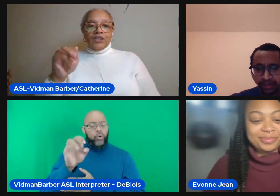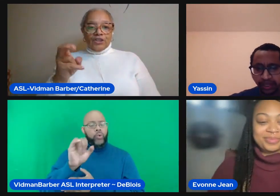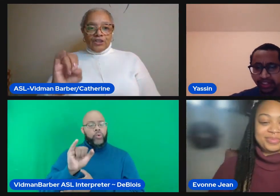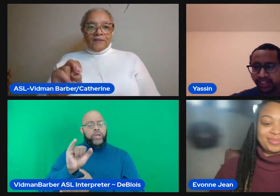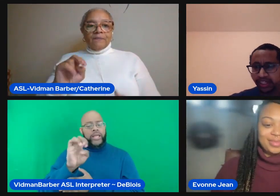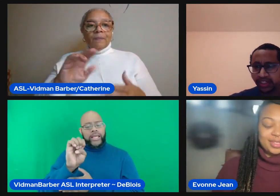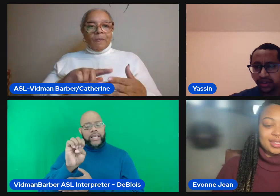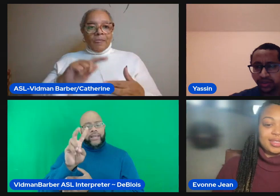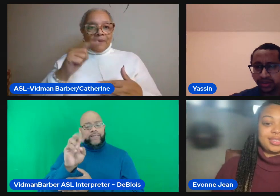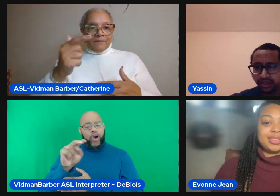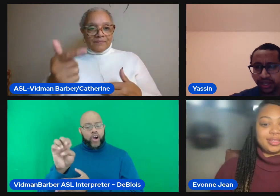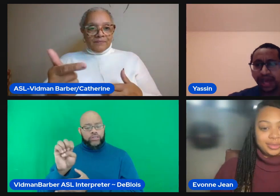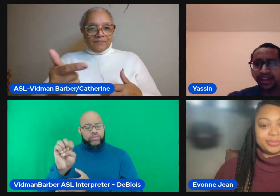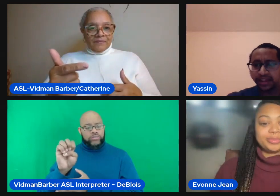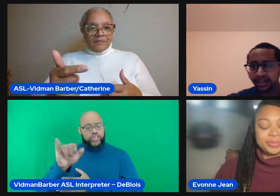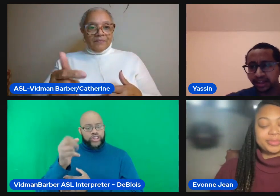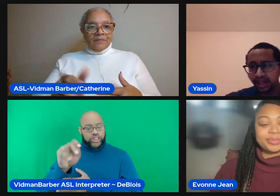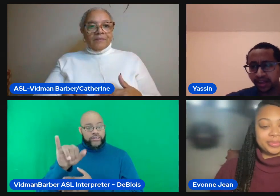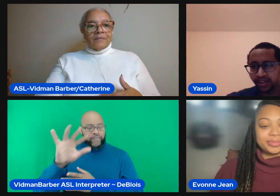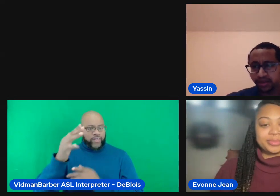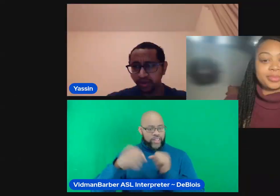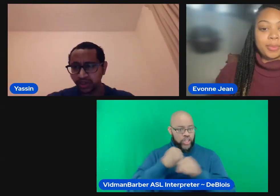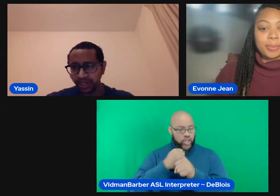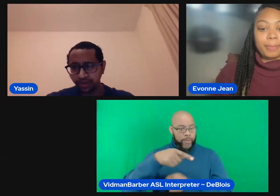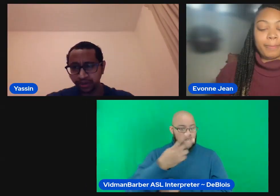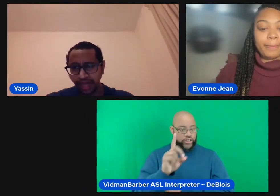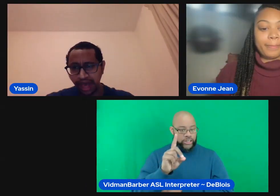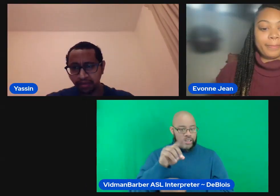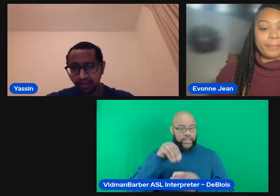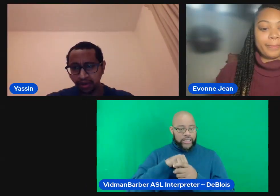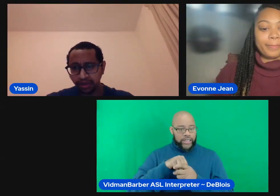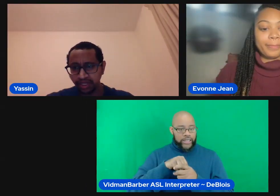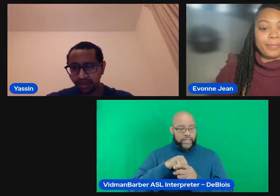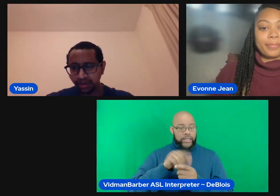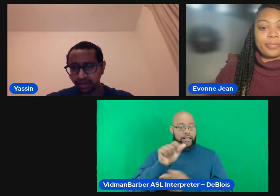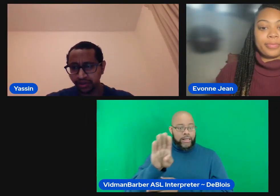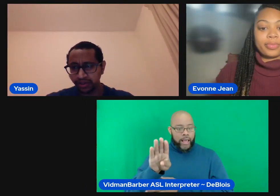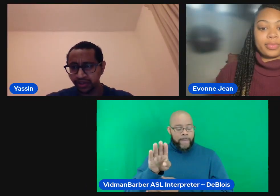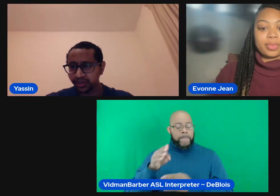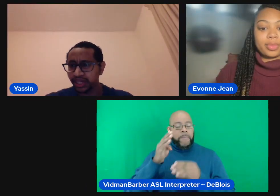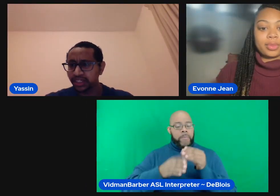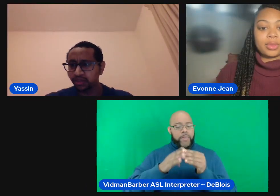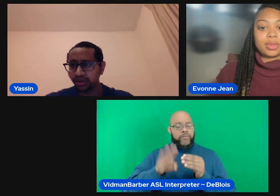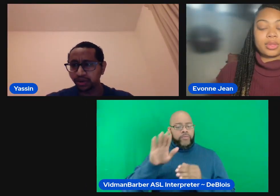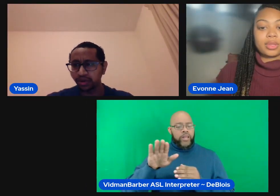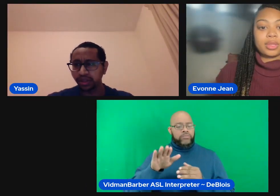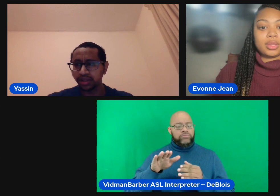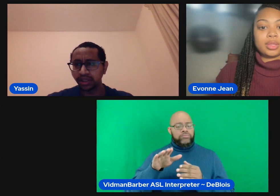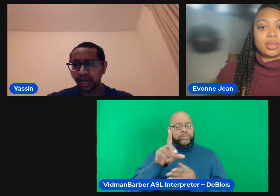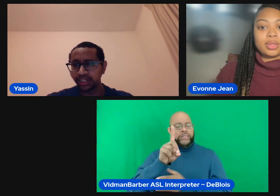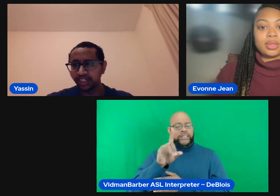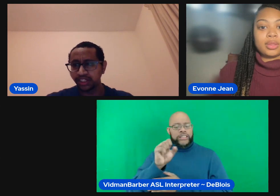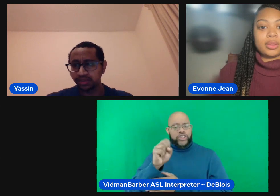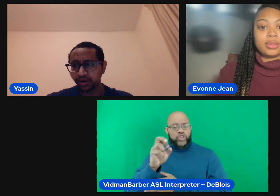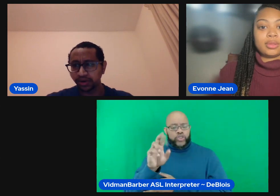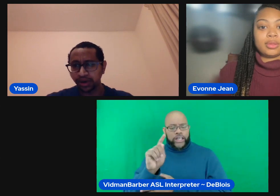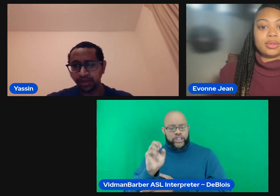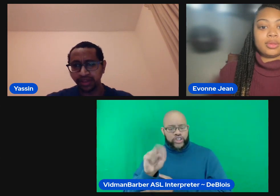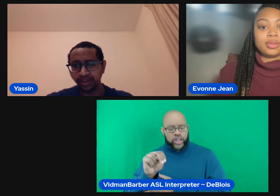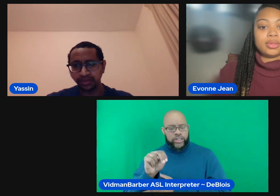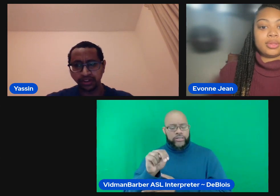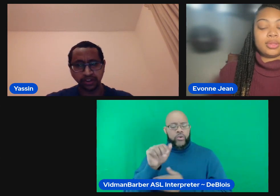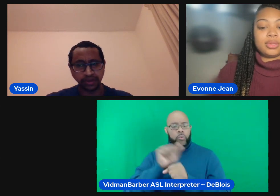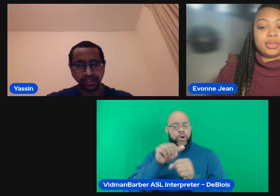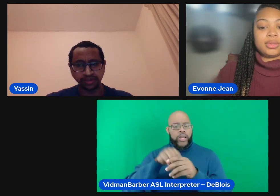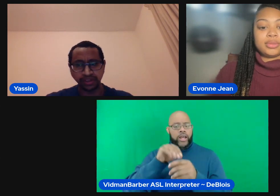fifth-year PhD student, a candidate in the Dabrowski-Herbert Lab, completing their dissertation work within the IgG program